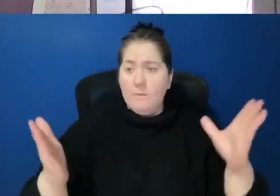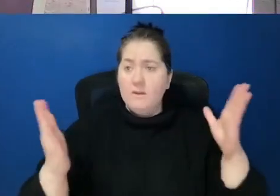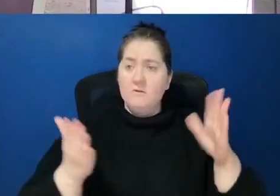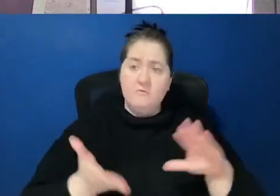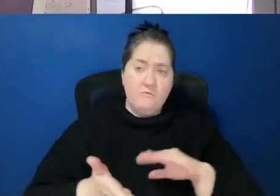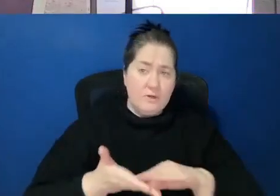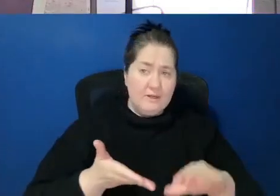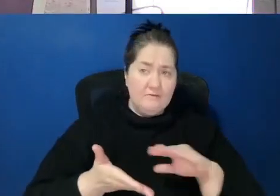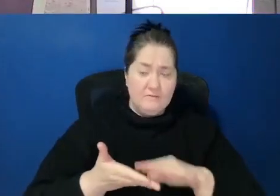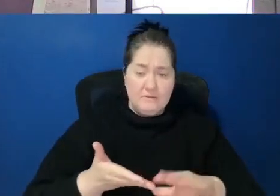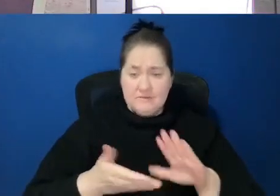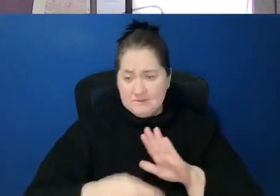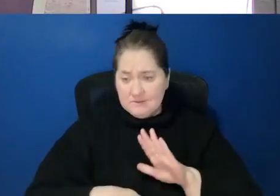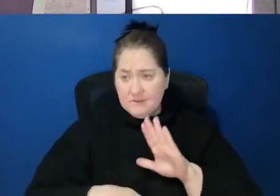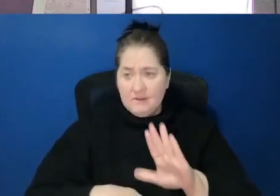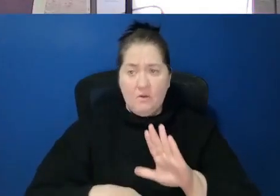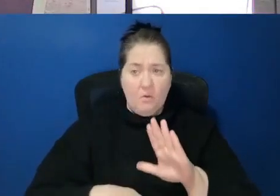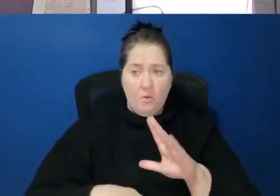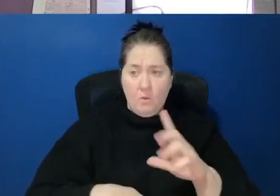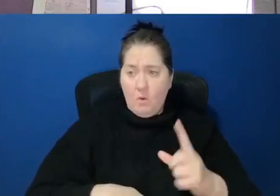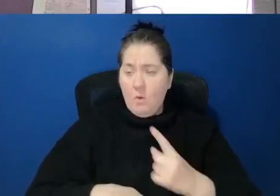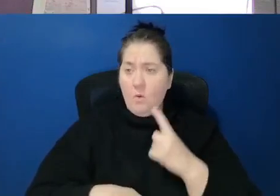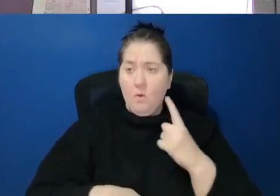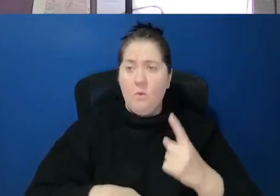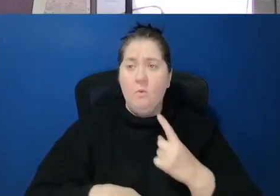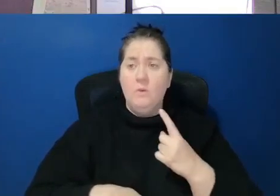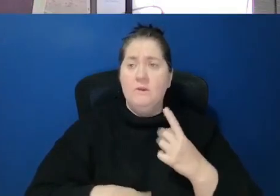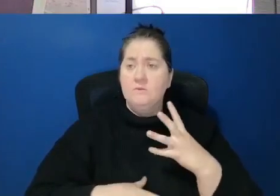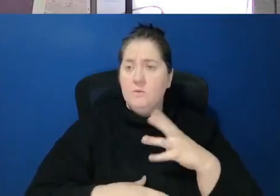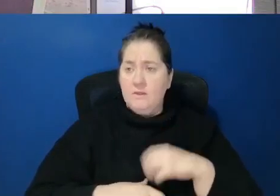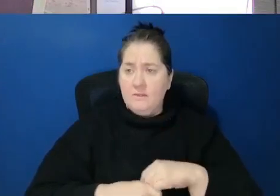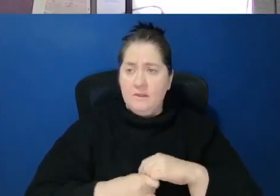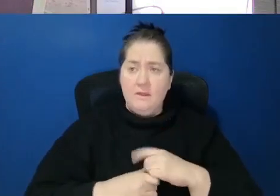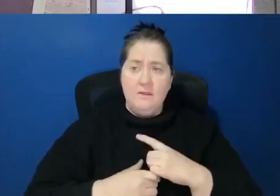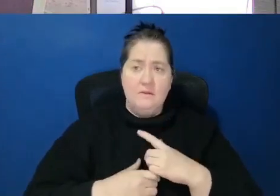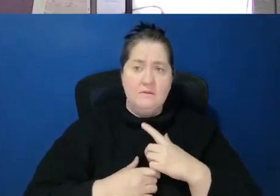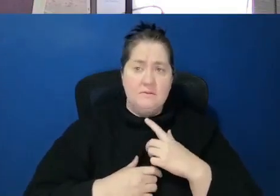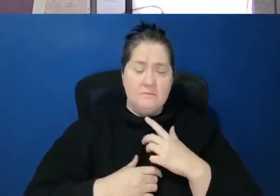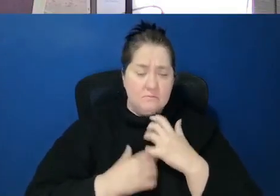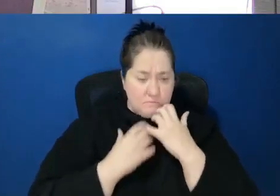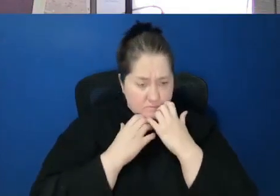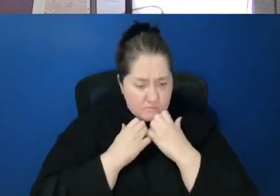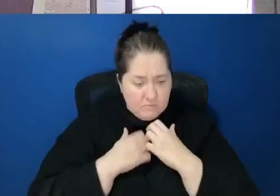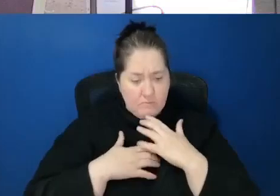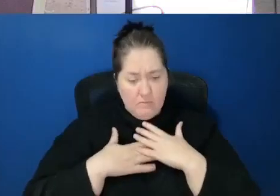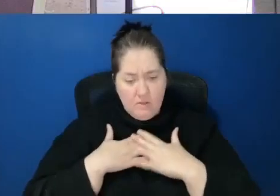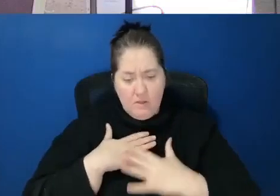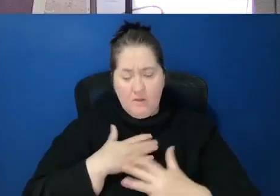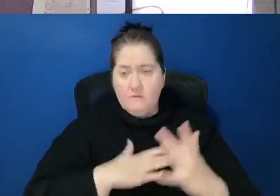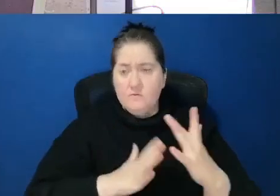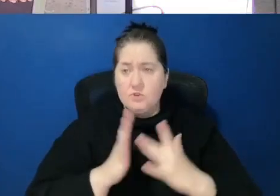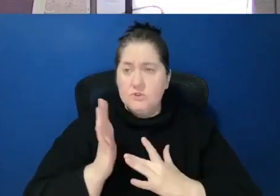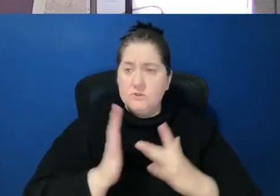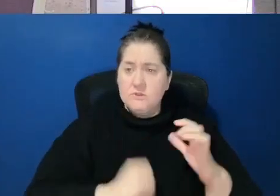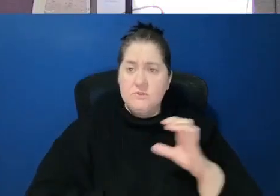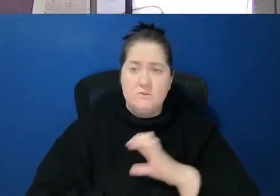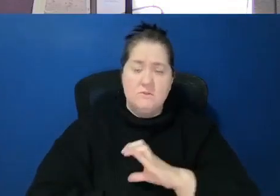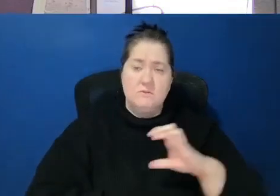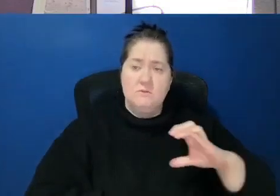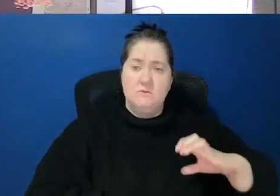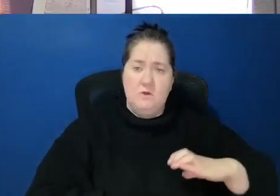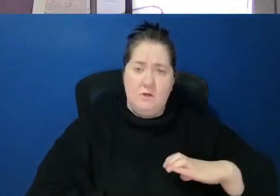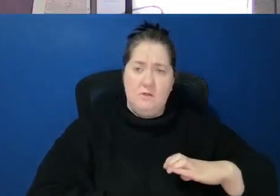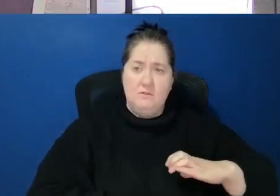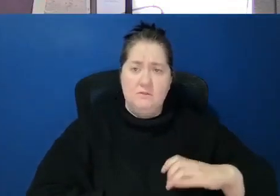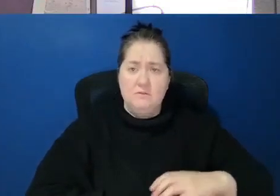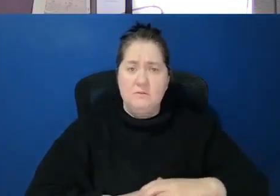Forgiveness was bought with the precious blood of Jesus